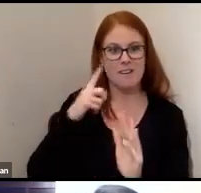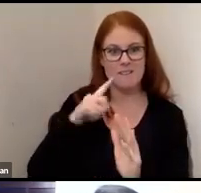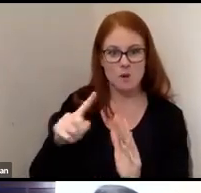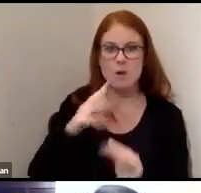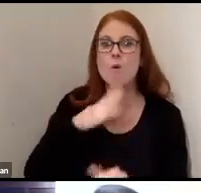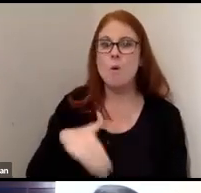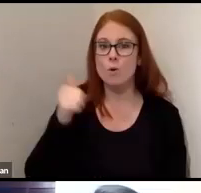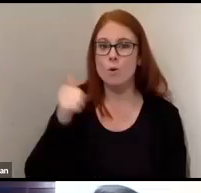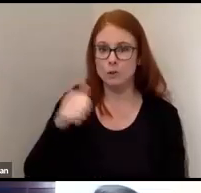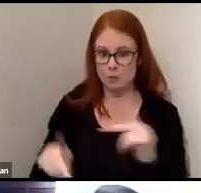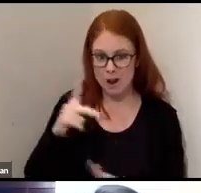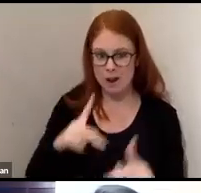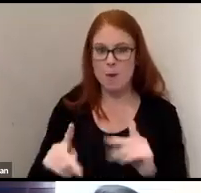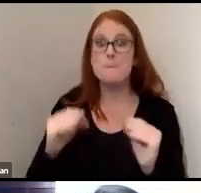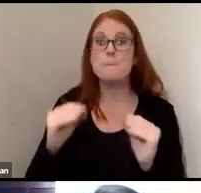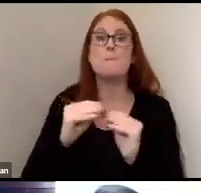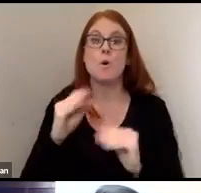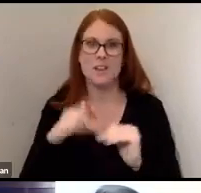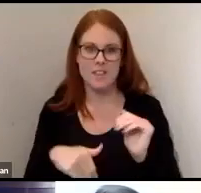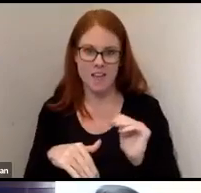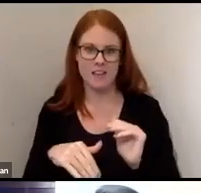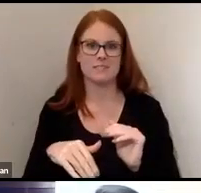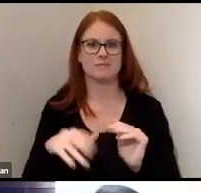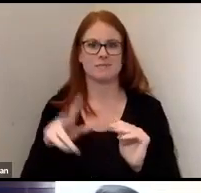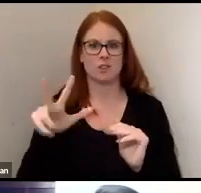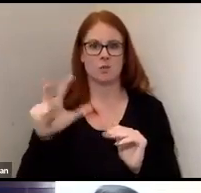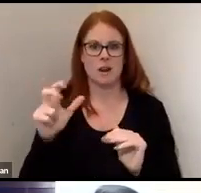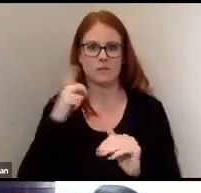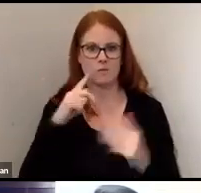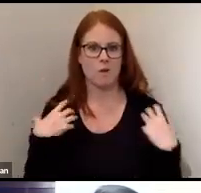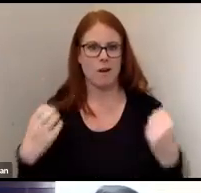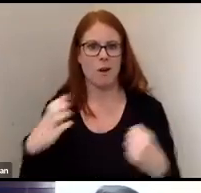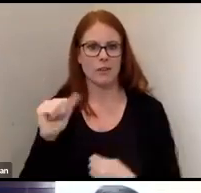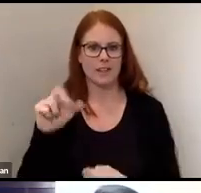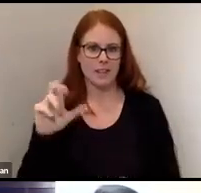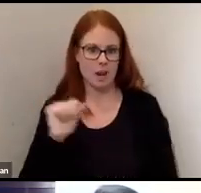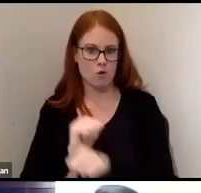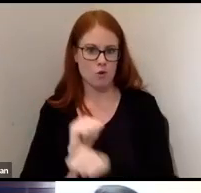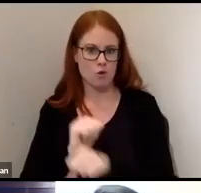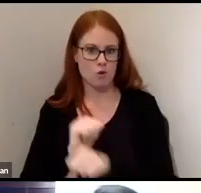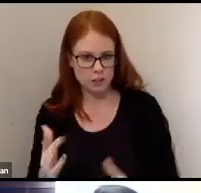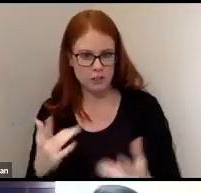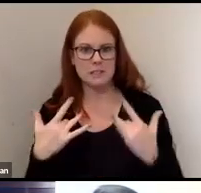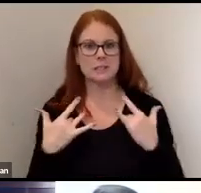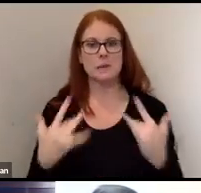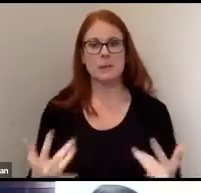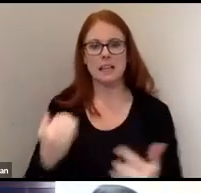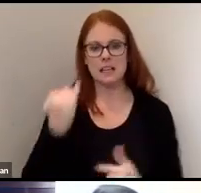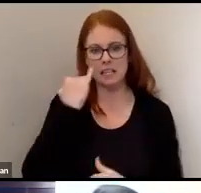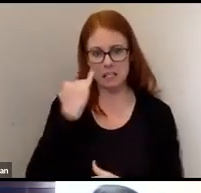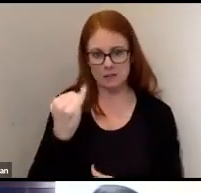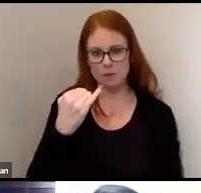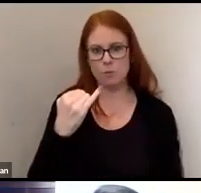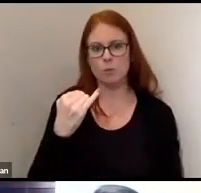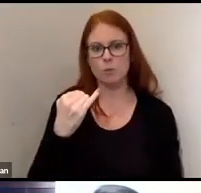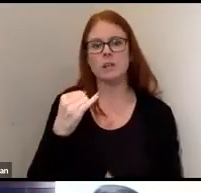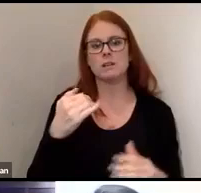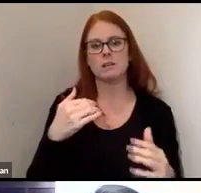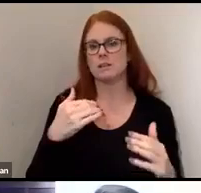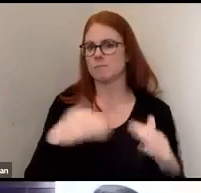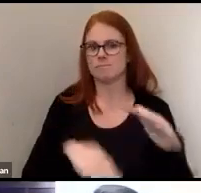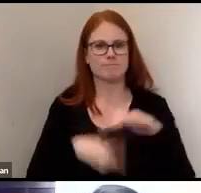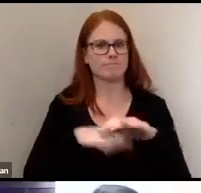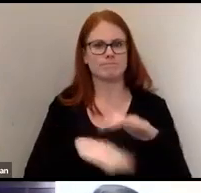We were scheduling more than that for healthcare workers. But typically, if we know that our capacity for a clinic in a